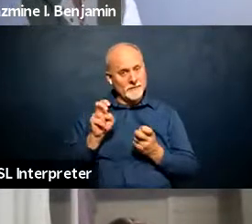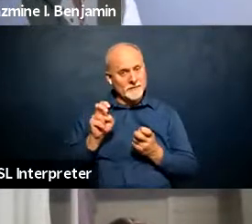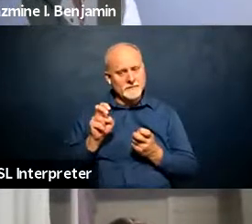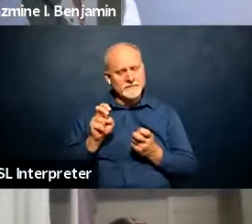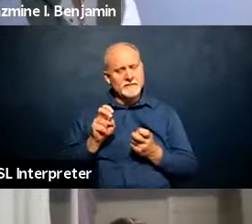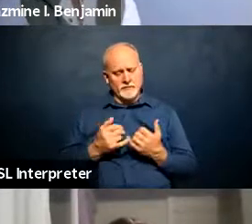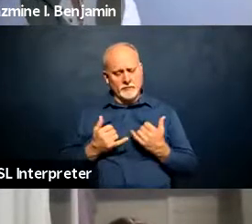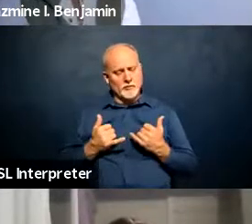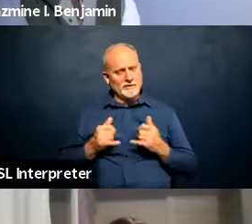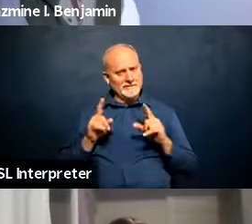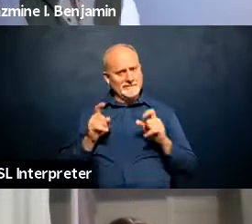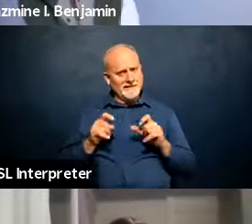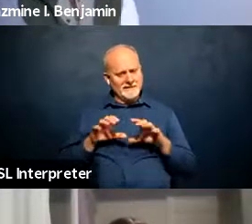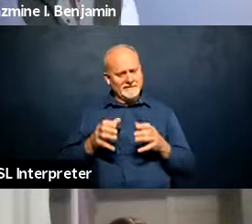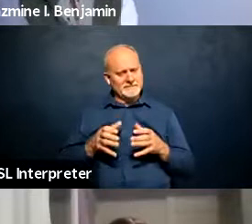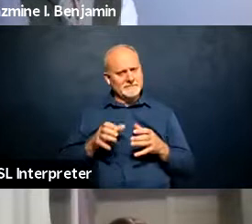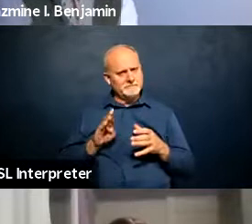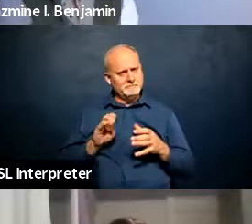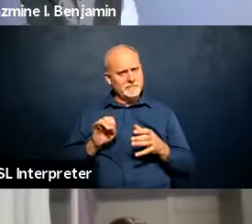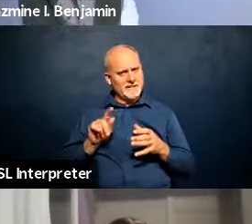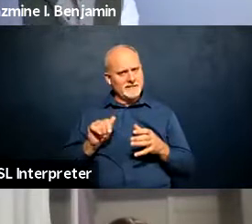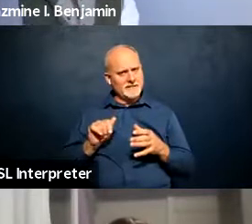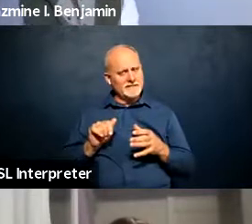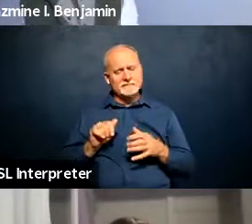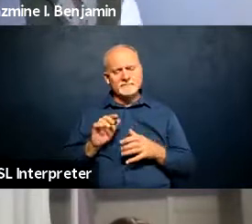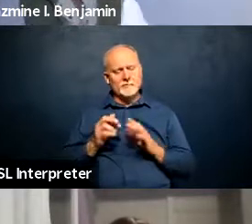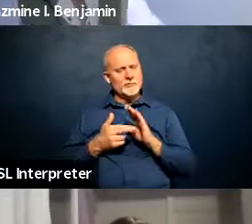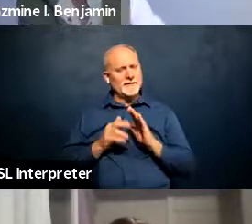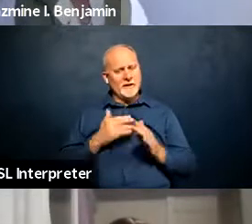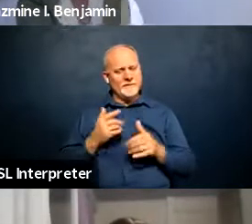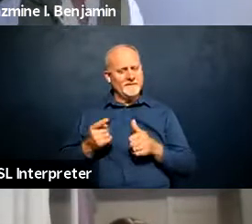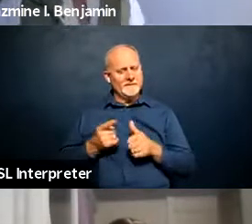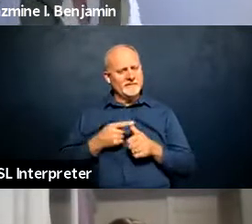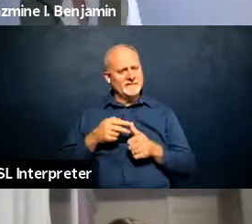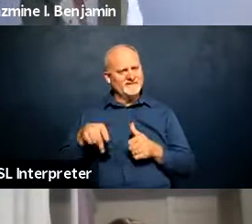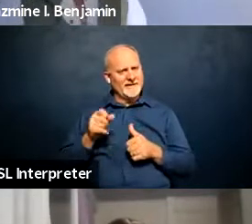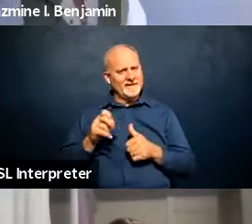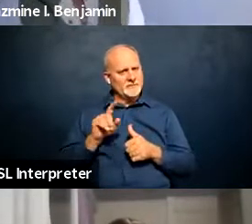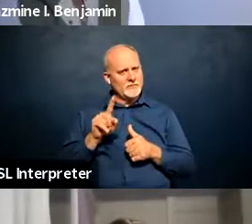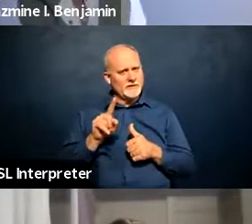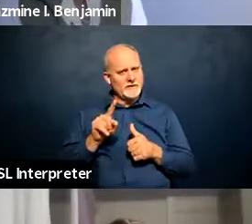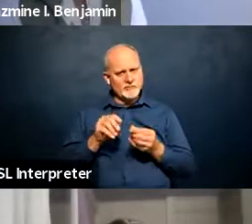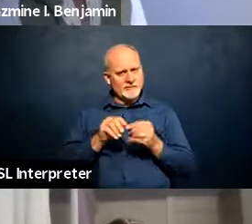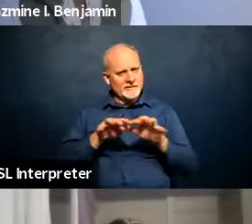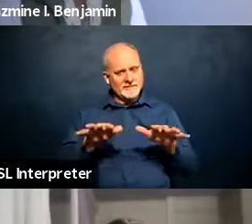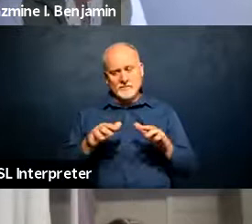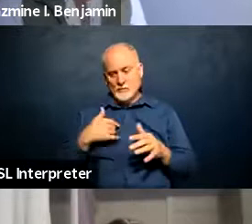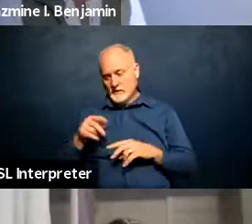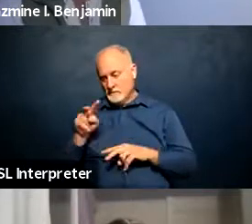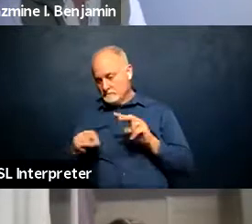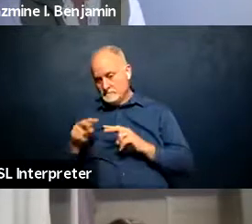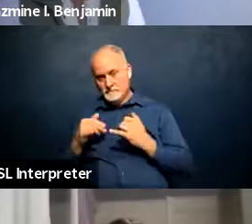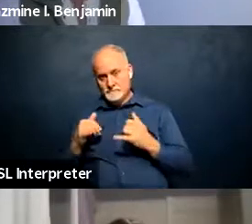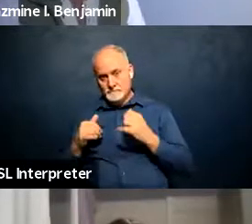current TestFlight build version represents our initial phase one release. And we are in the final review process